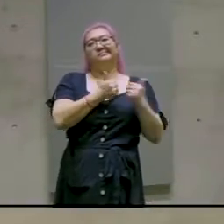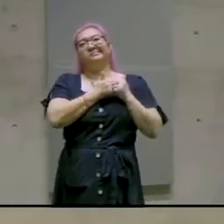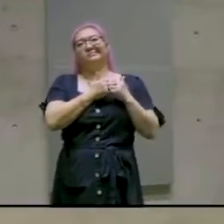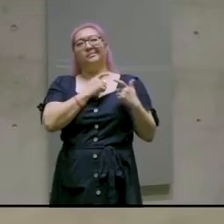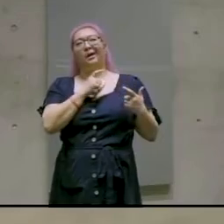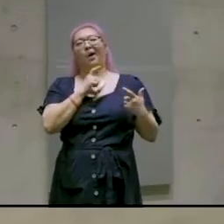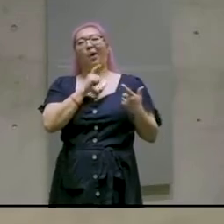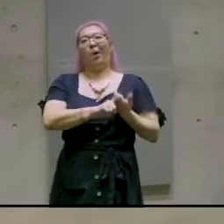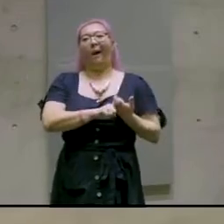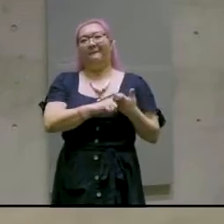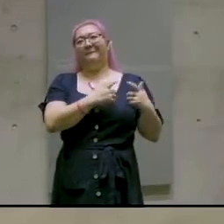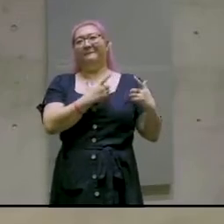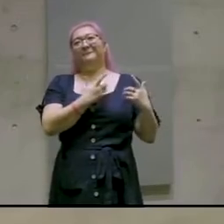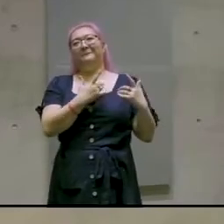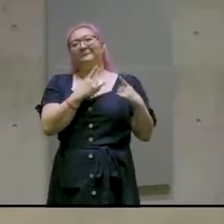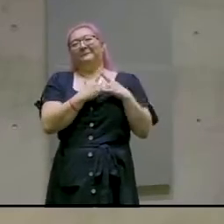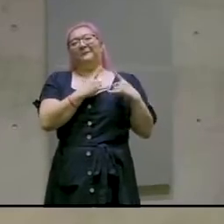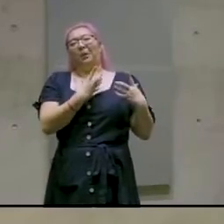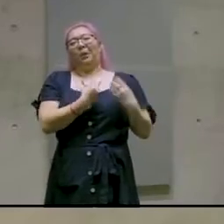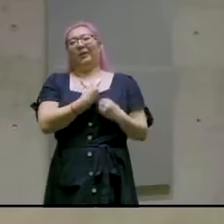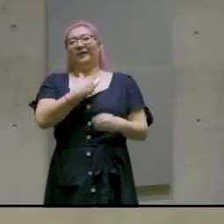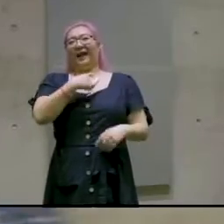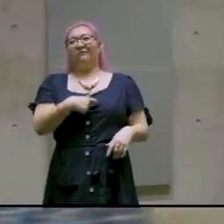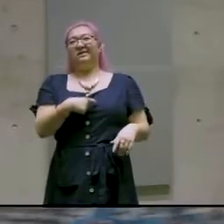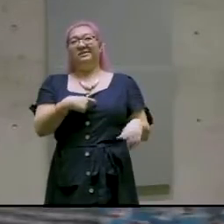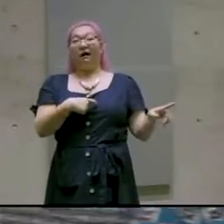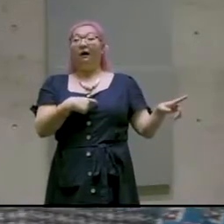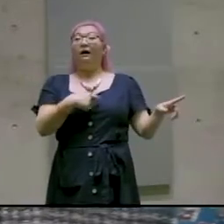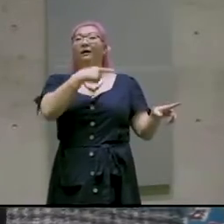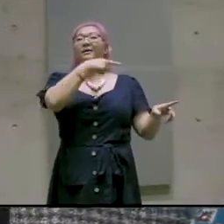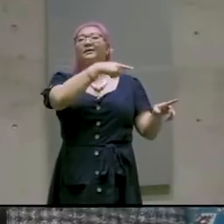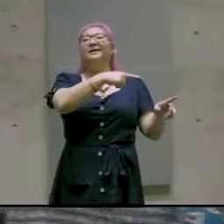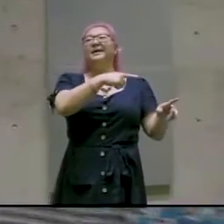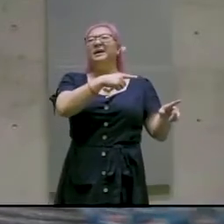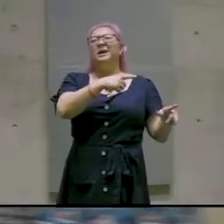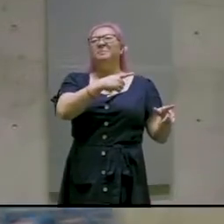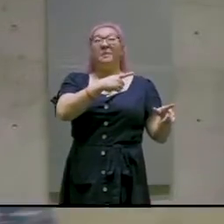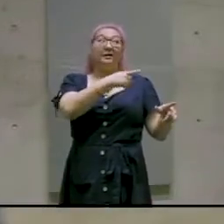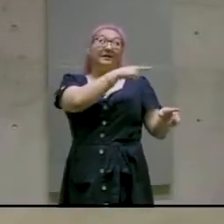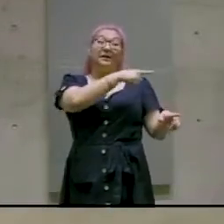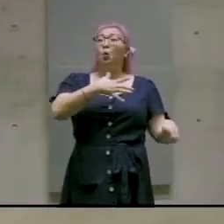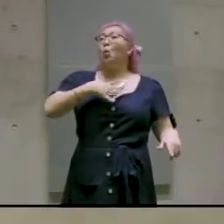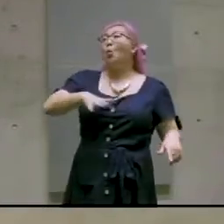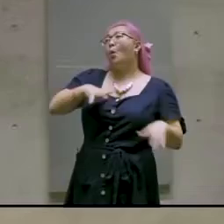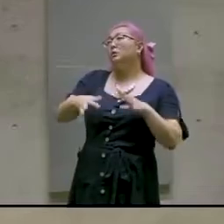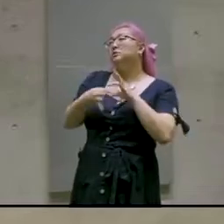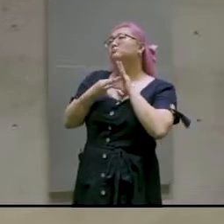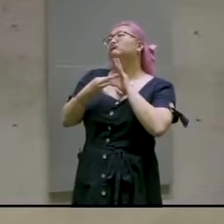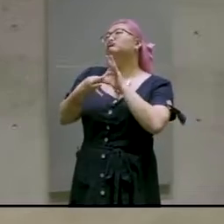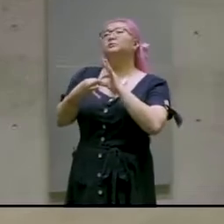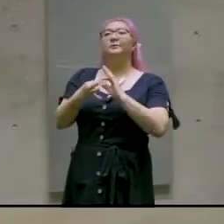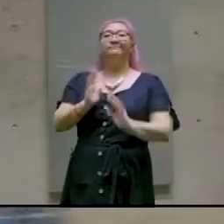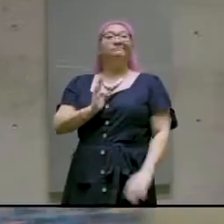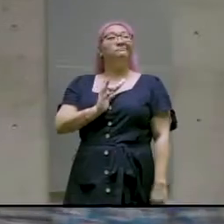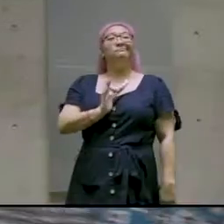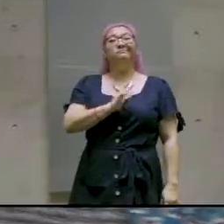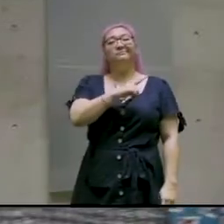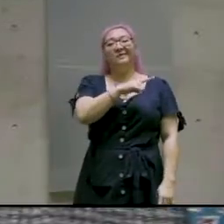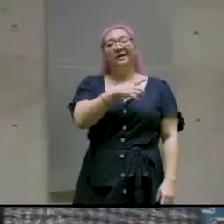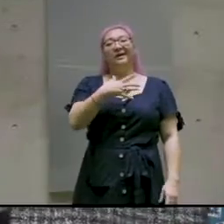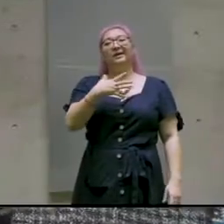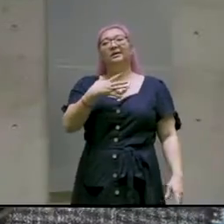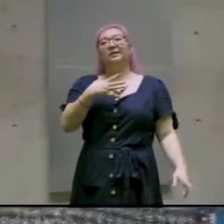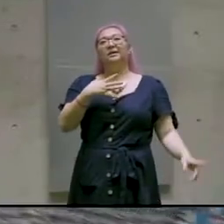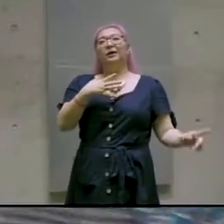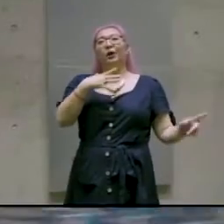train. But fundamentally, he's not interested in anything long-term. His kind of story arc is him building a mechanical companion, which he will inevitably